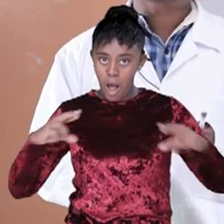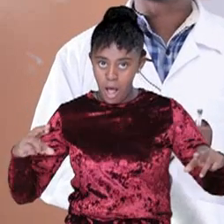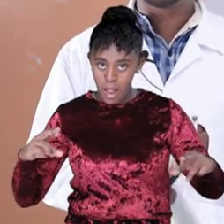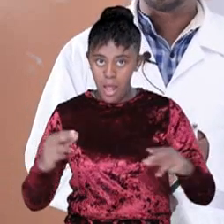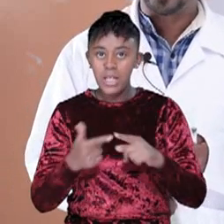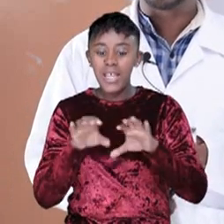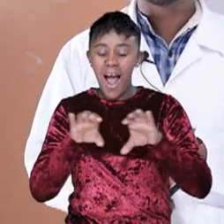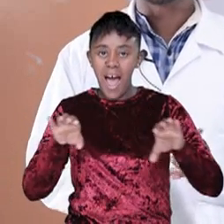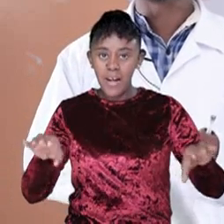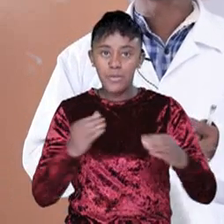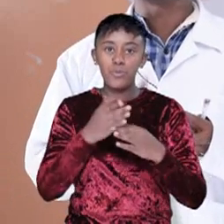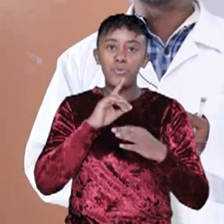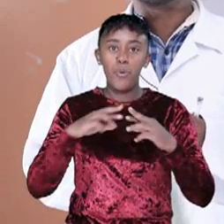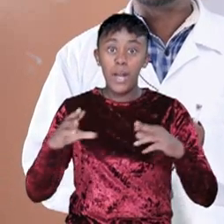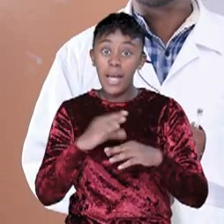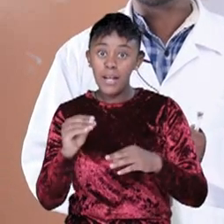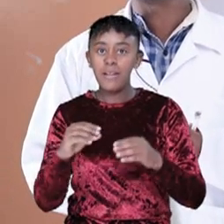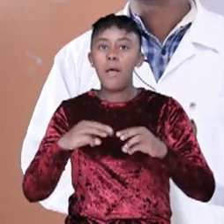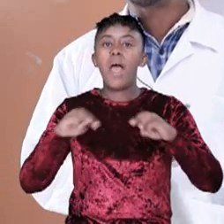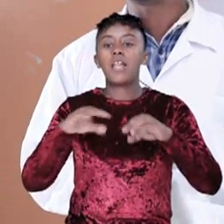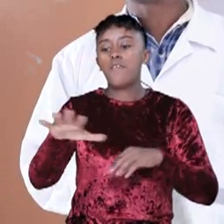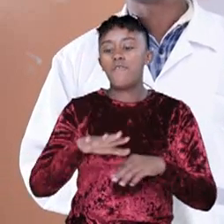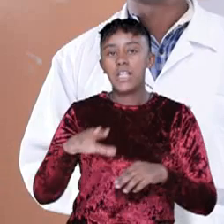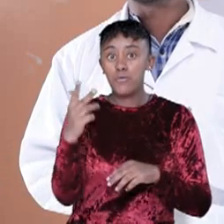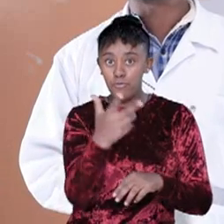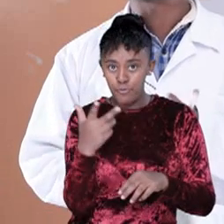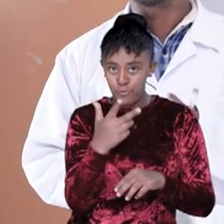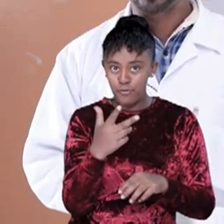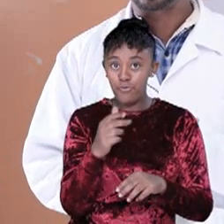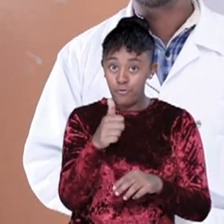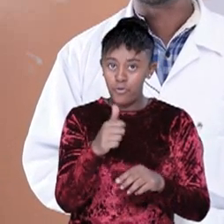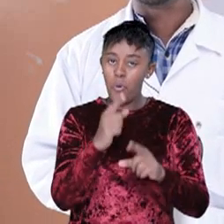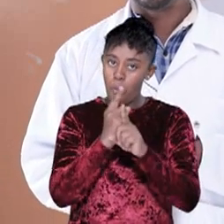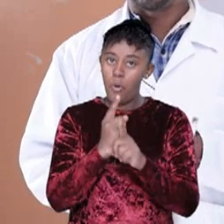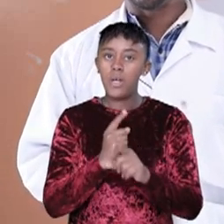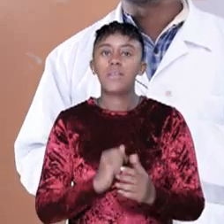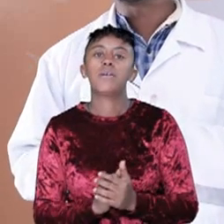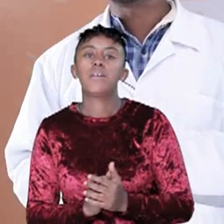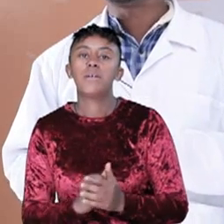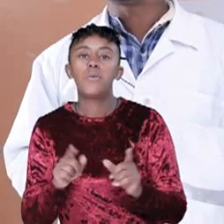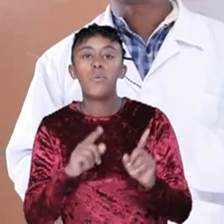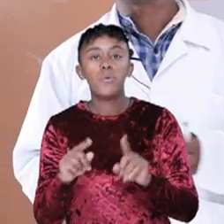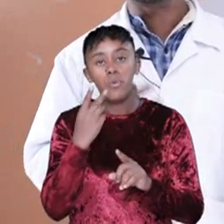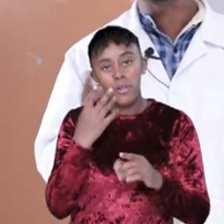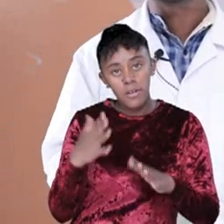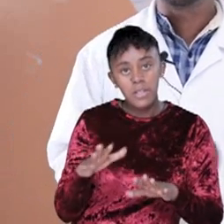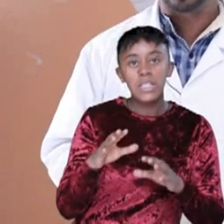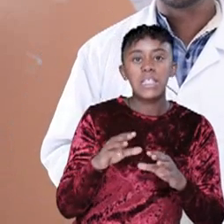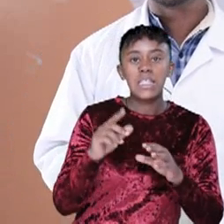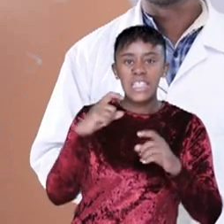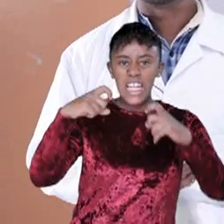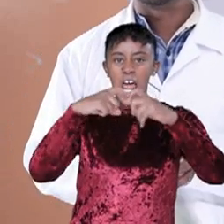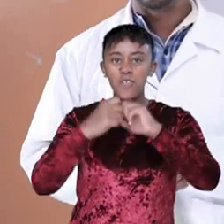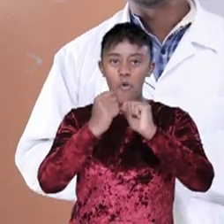current passing through the wire, and the magnetic field, if you say this is correct. And also we see about